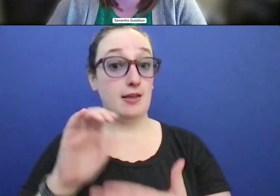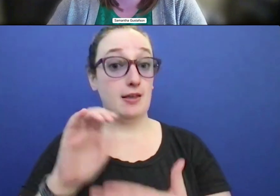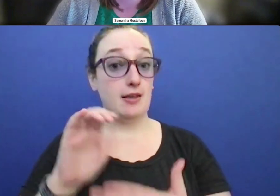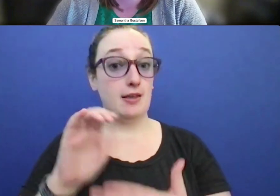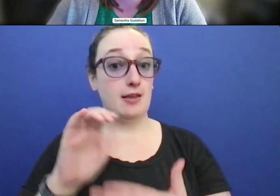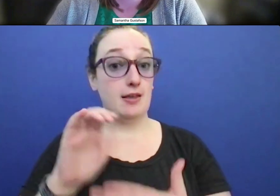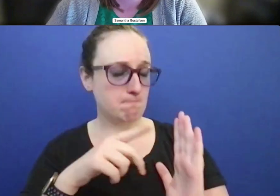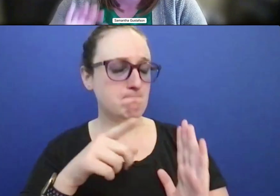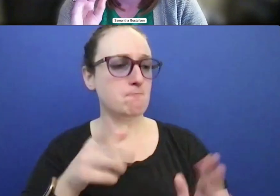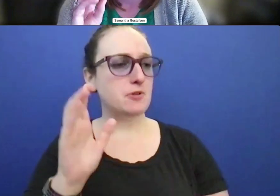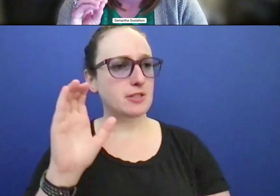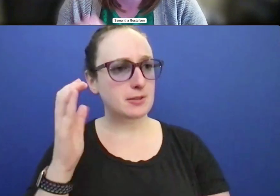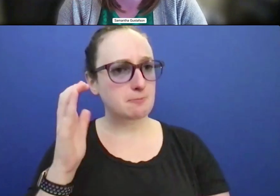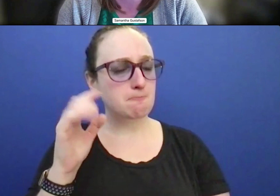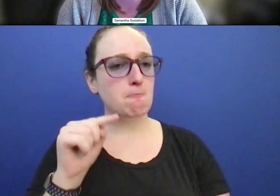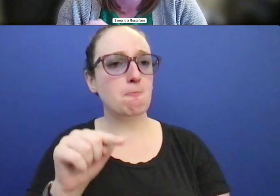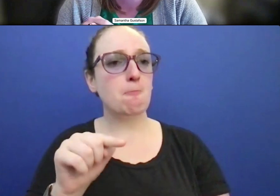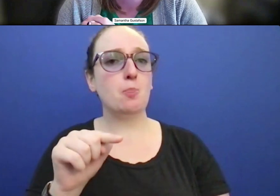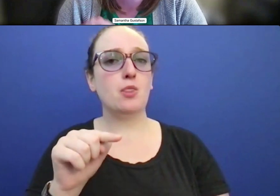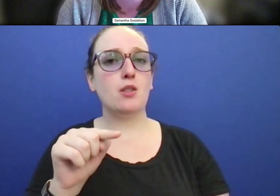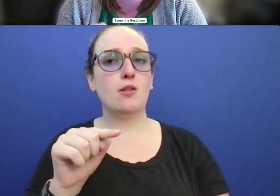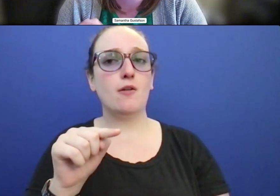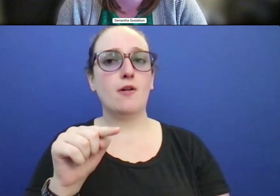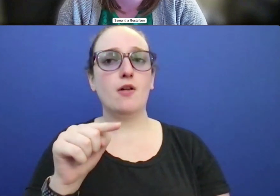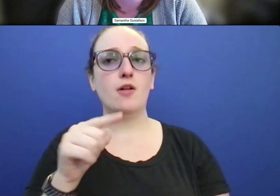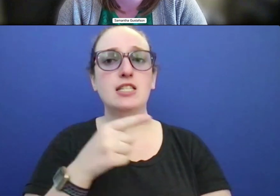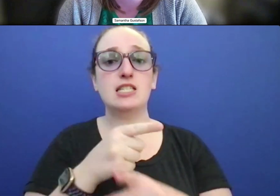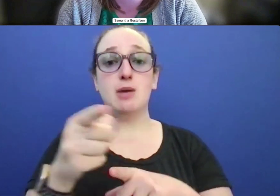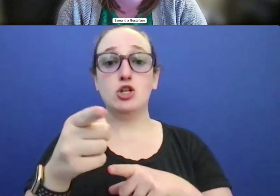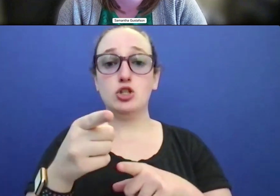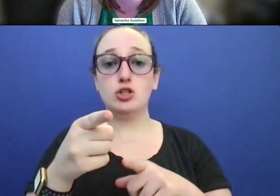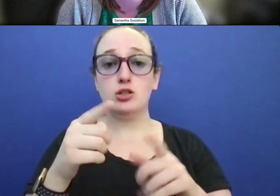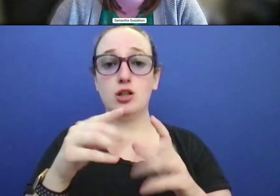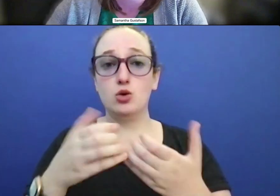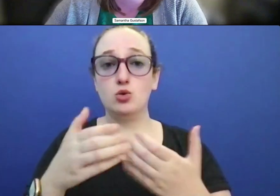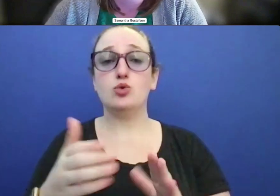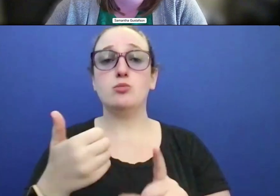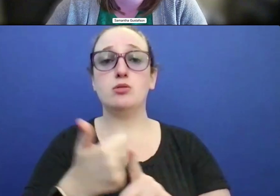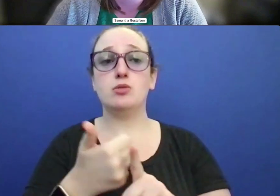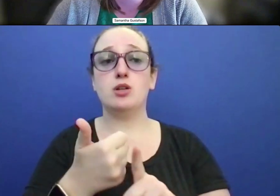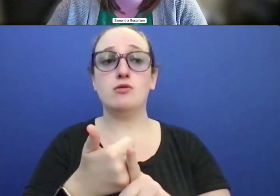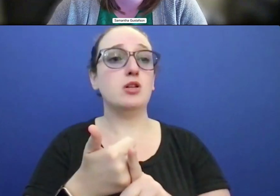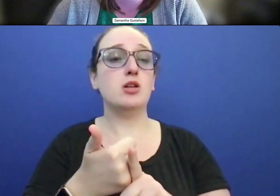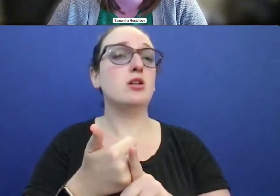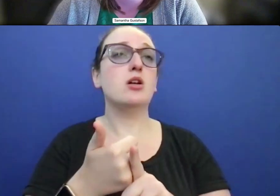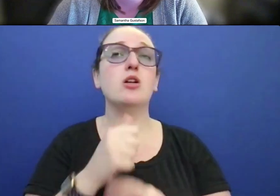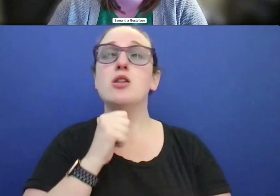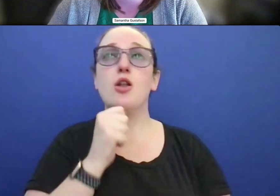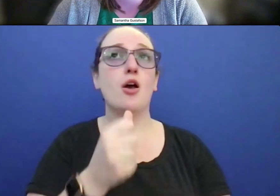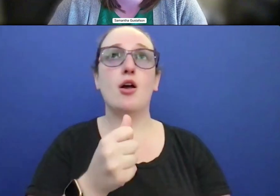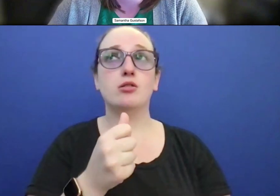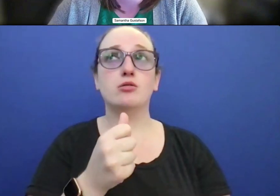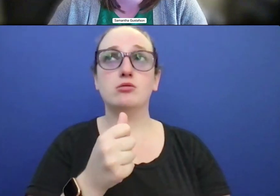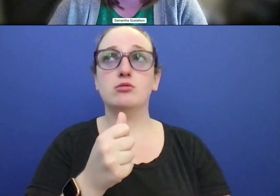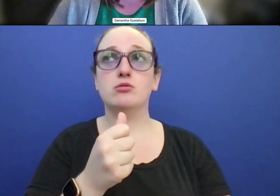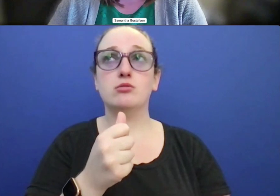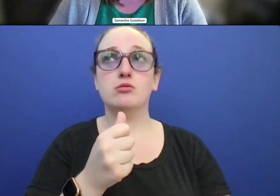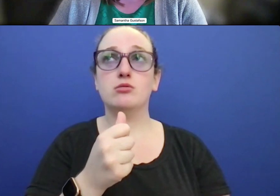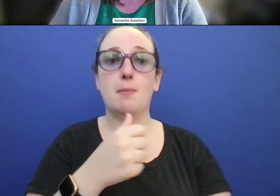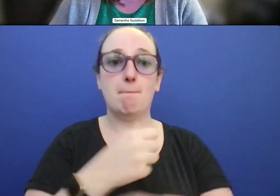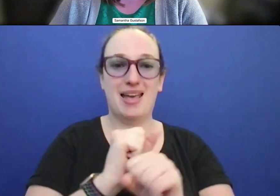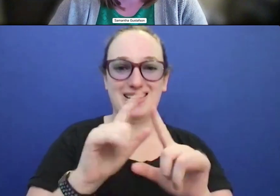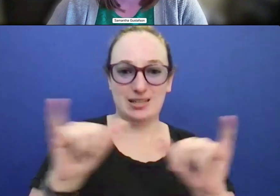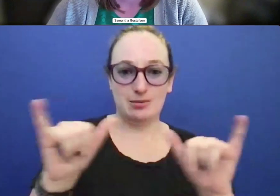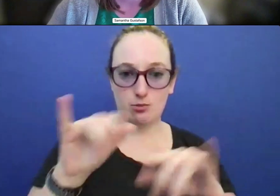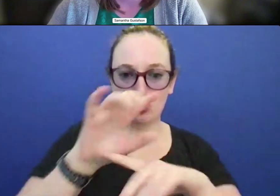literature, it's because typically specialized classrooms are not made when traditional classrooms